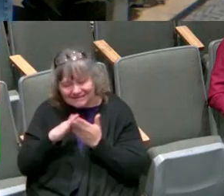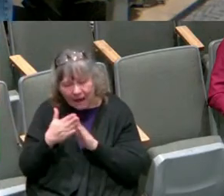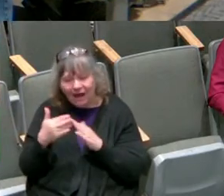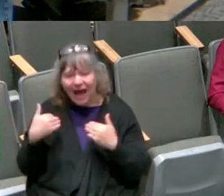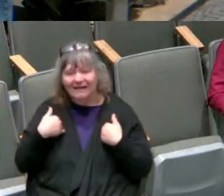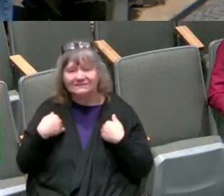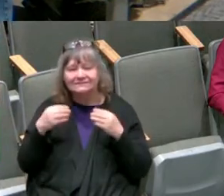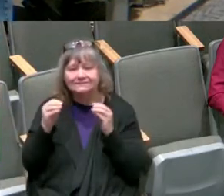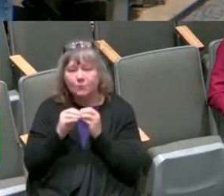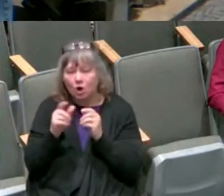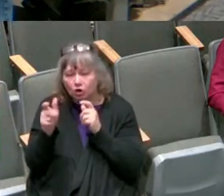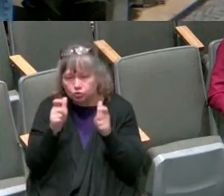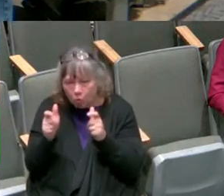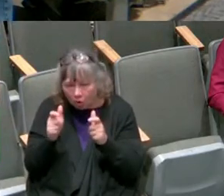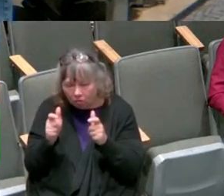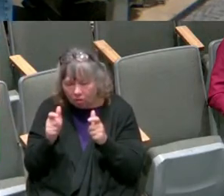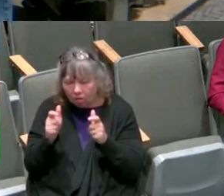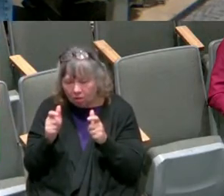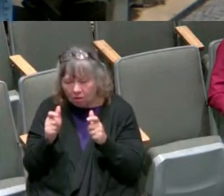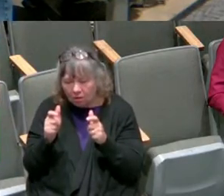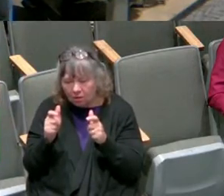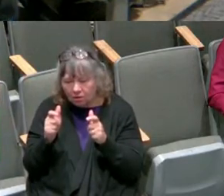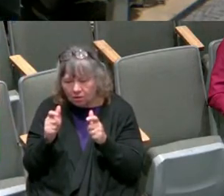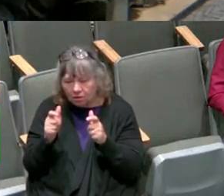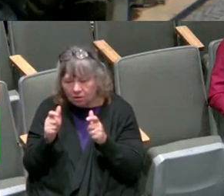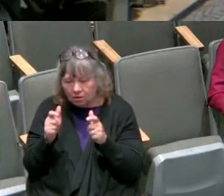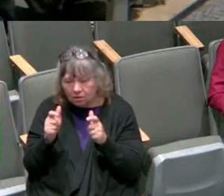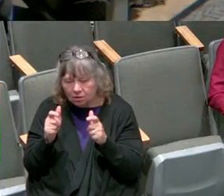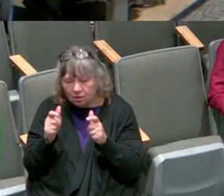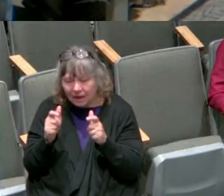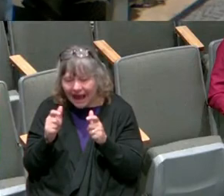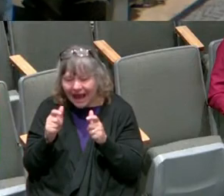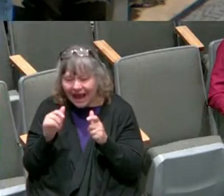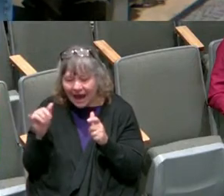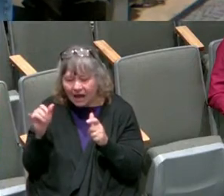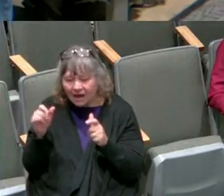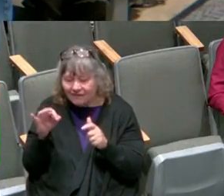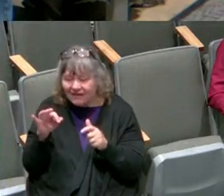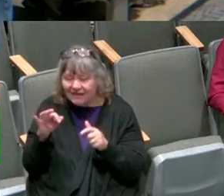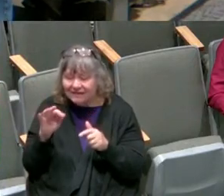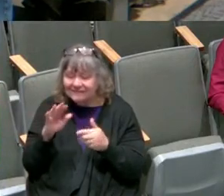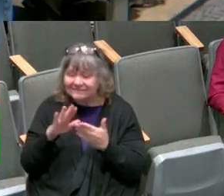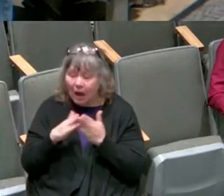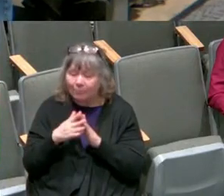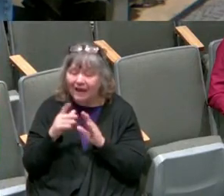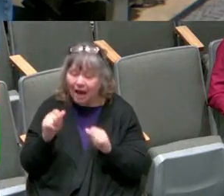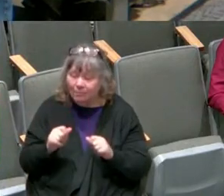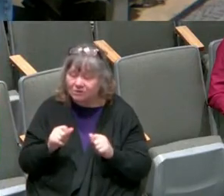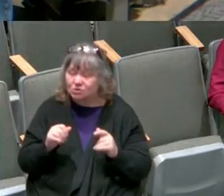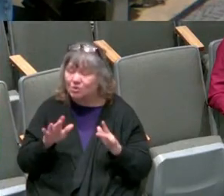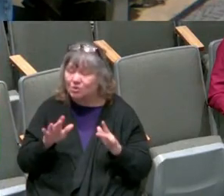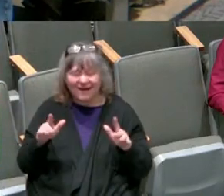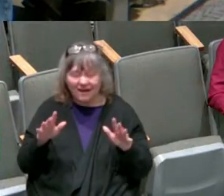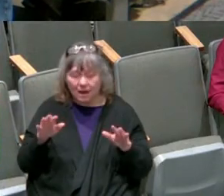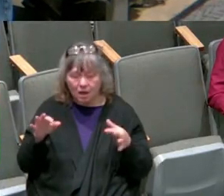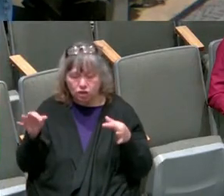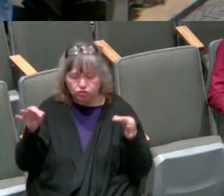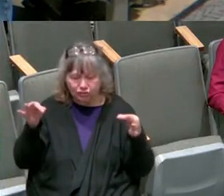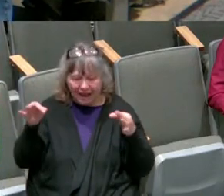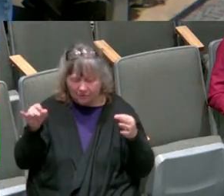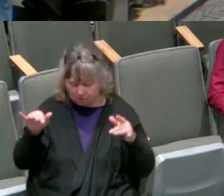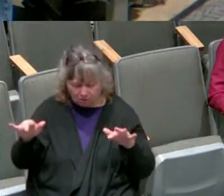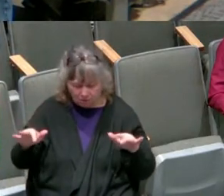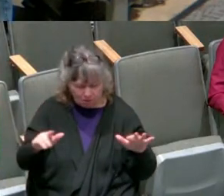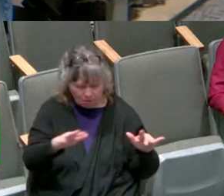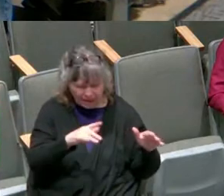over the town being able to direct the development of that housing rather than have